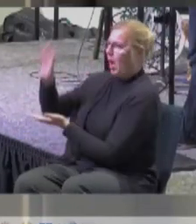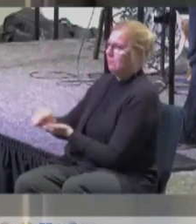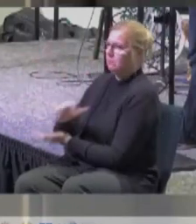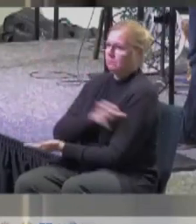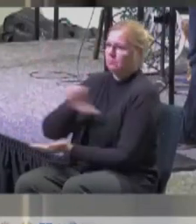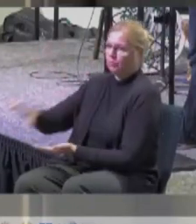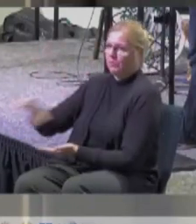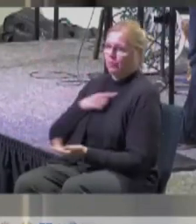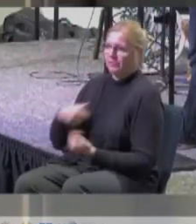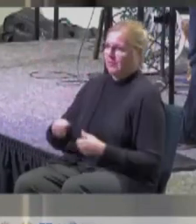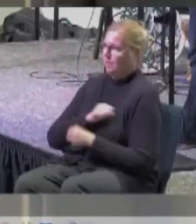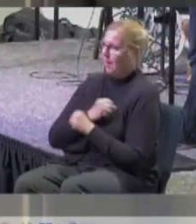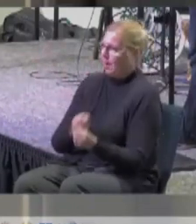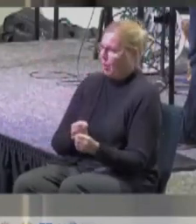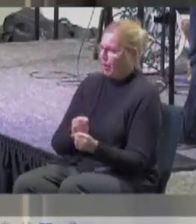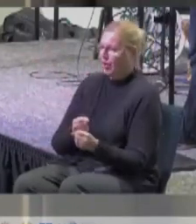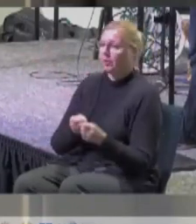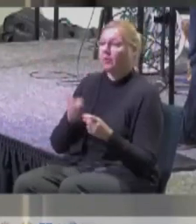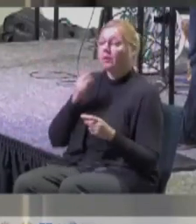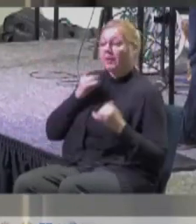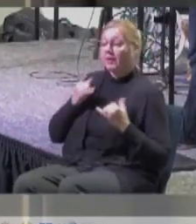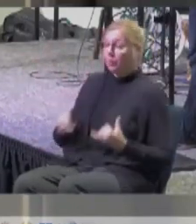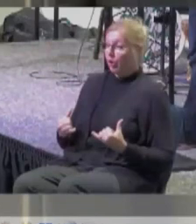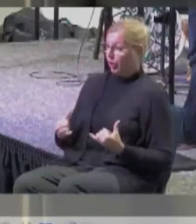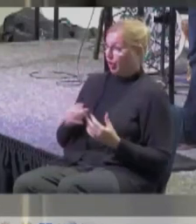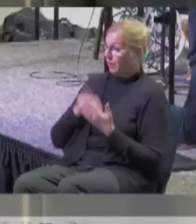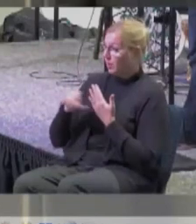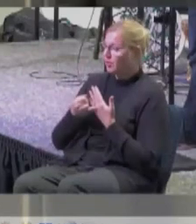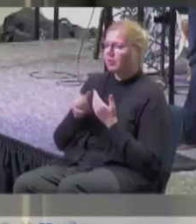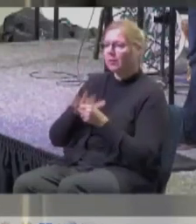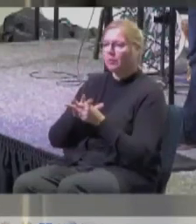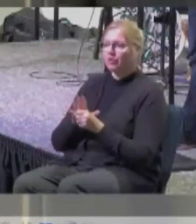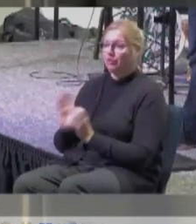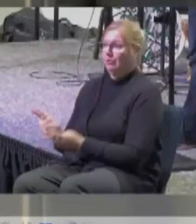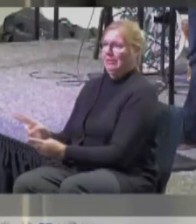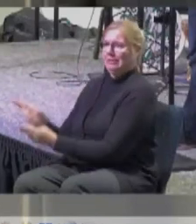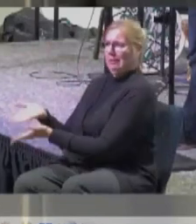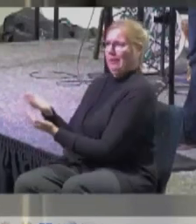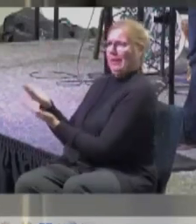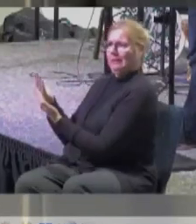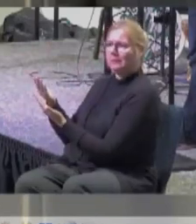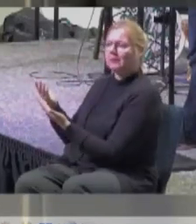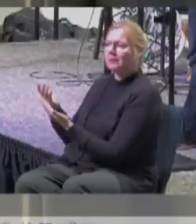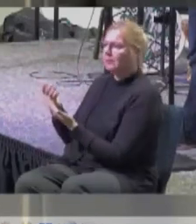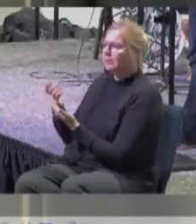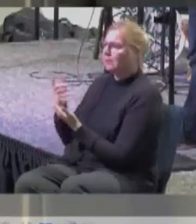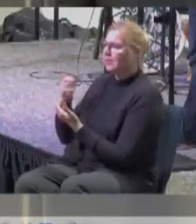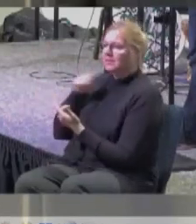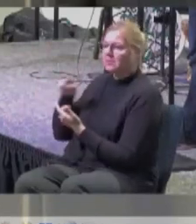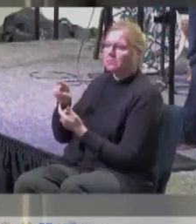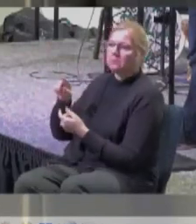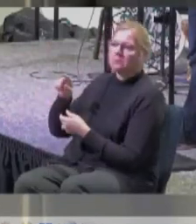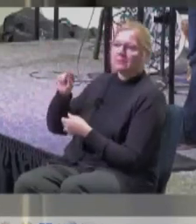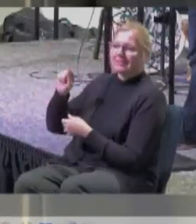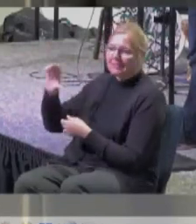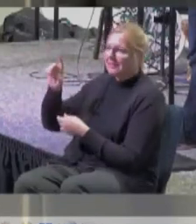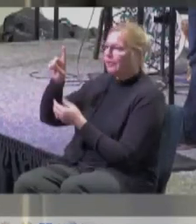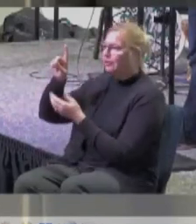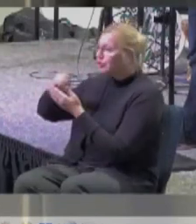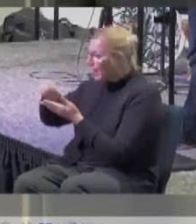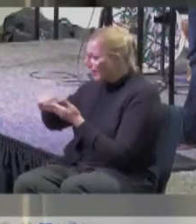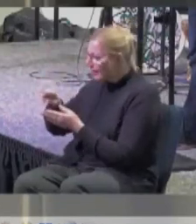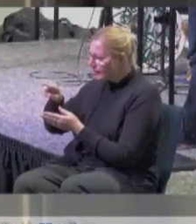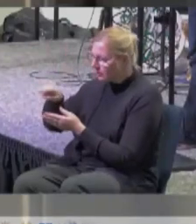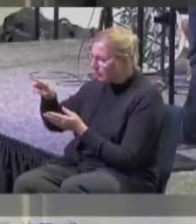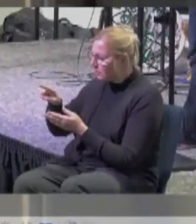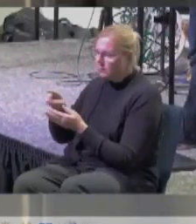But even in more conventional projects, the pressure to accelerate has often resulted in TCs checking an interlinearized